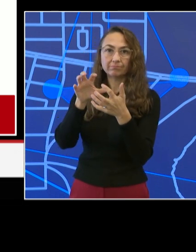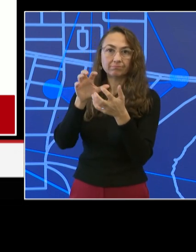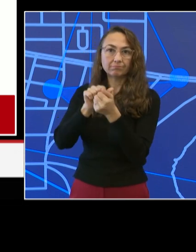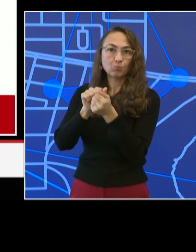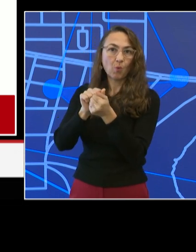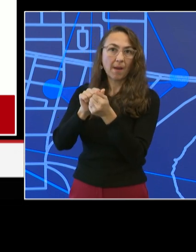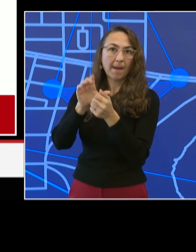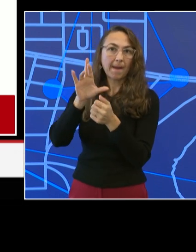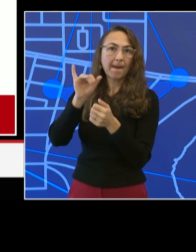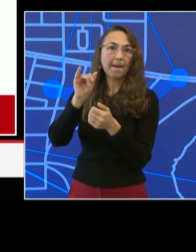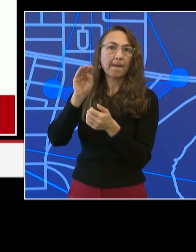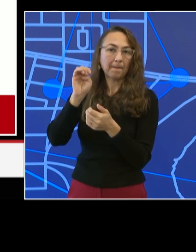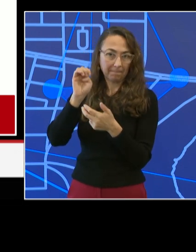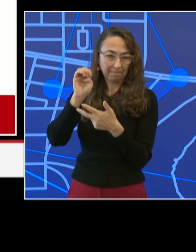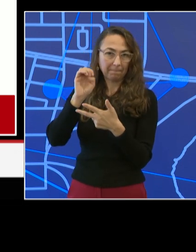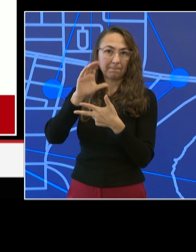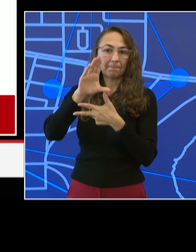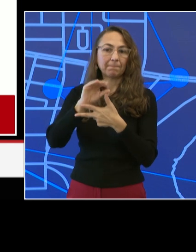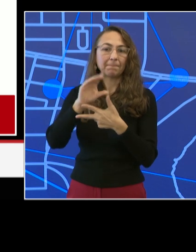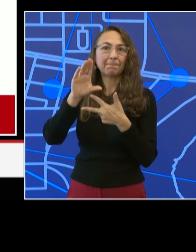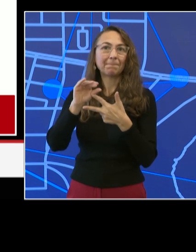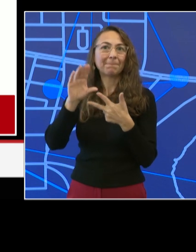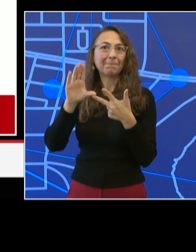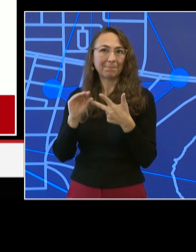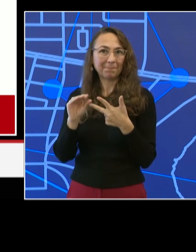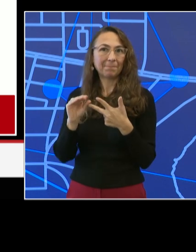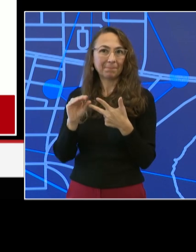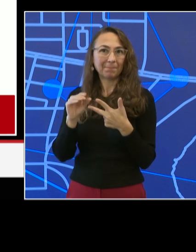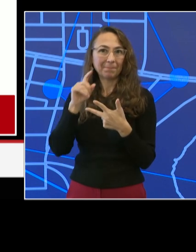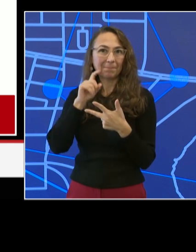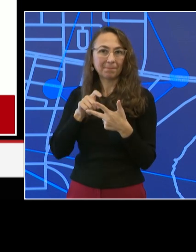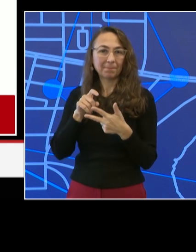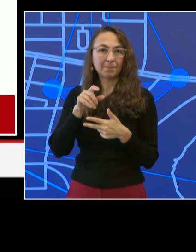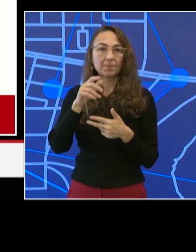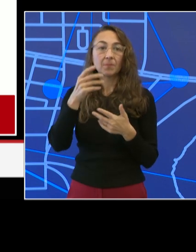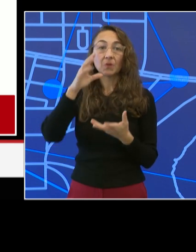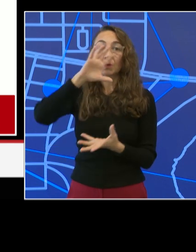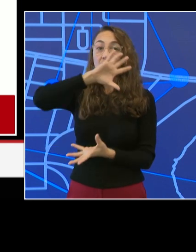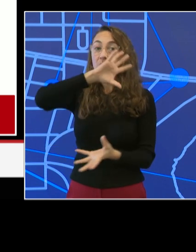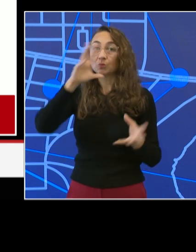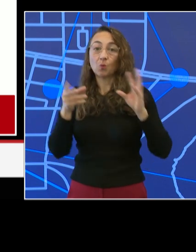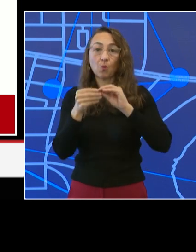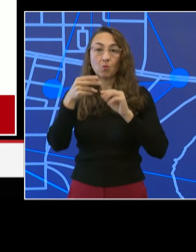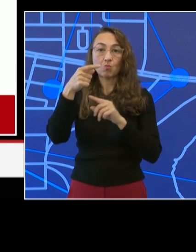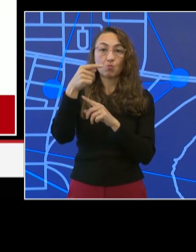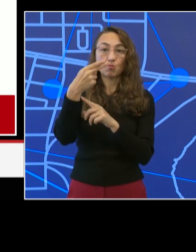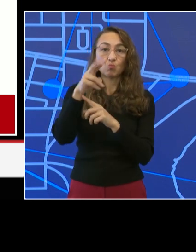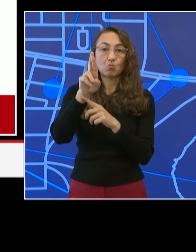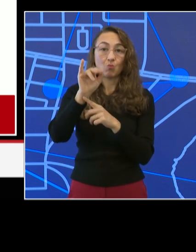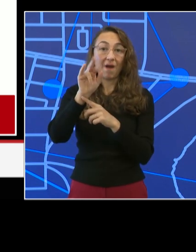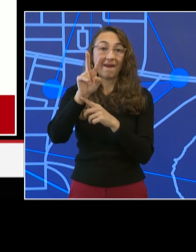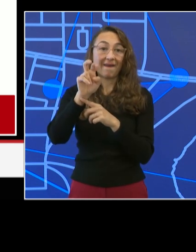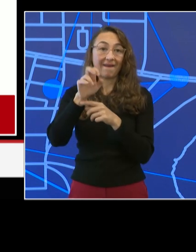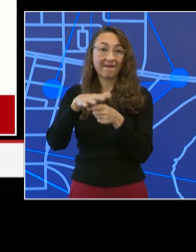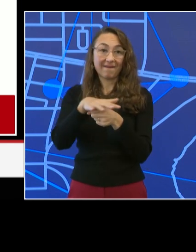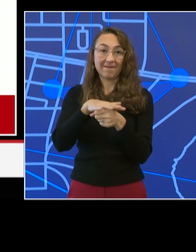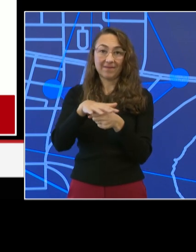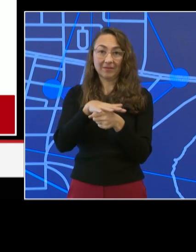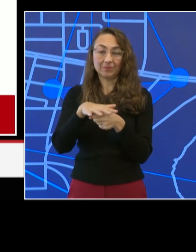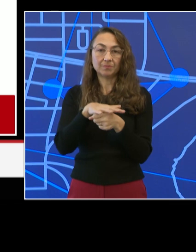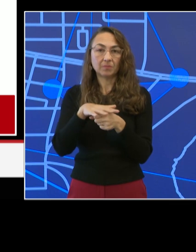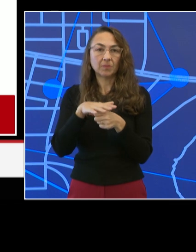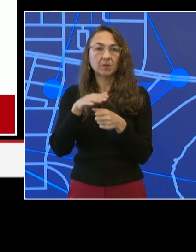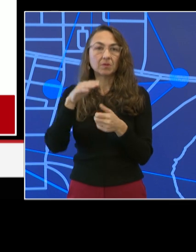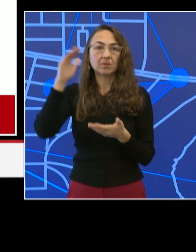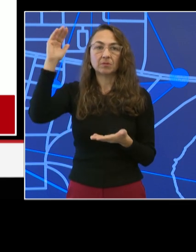city. I've heard from community members. I think when I came on board, I hit the ground running, and these were the three areas that we knew we really had to address